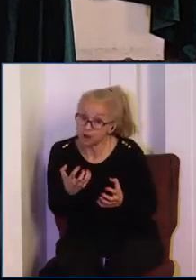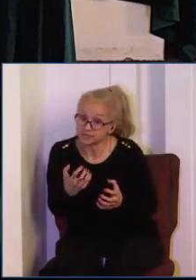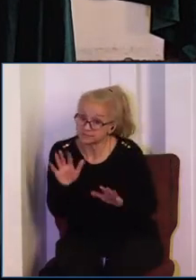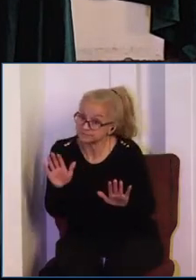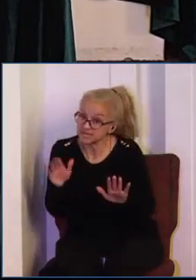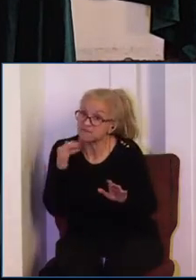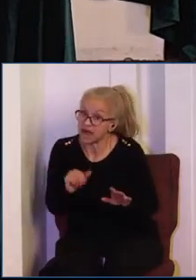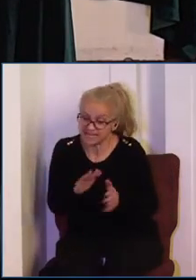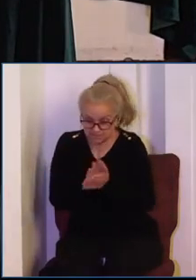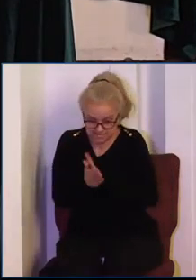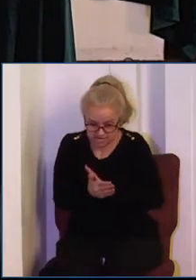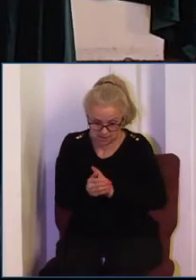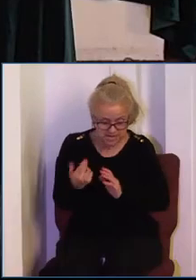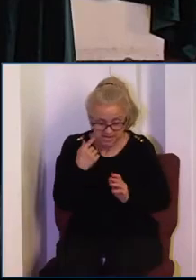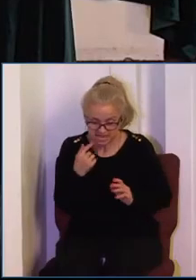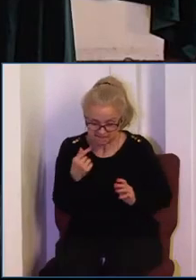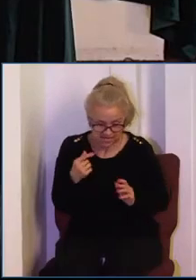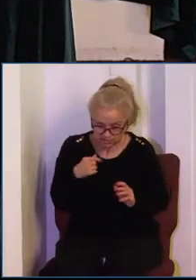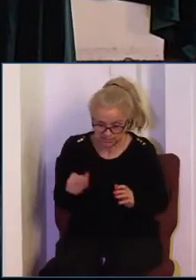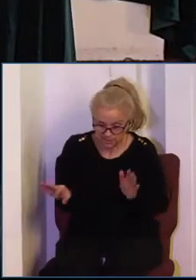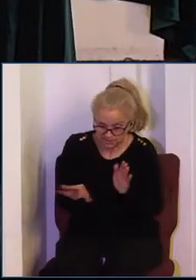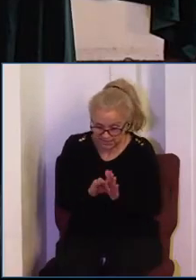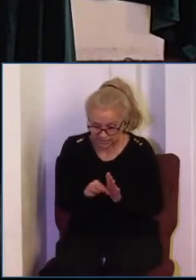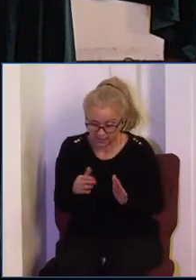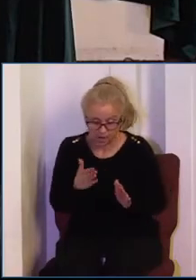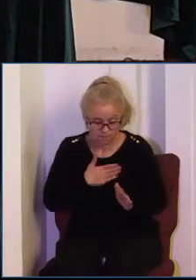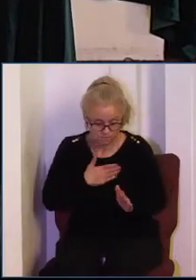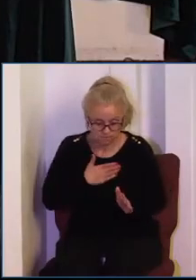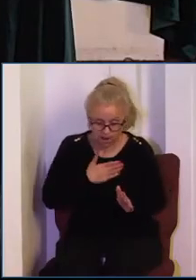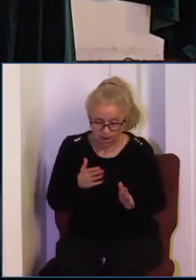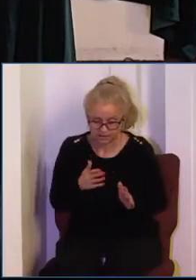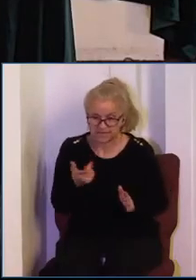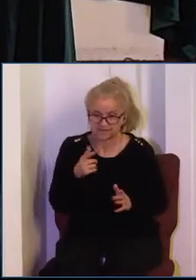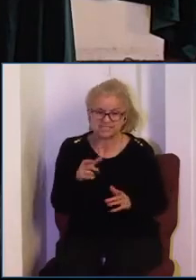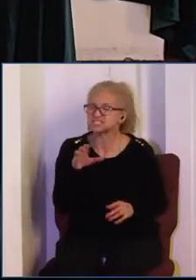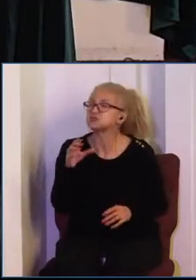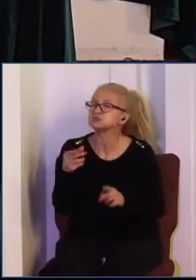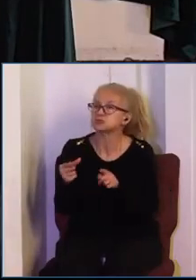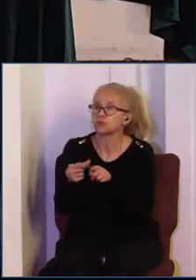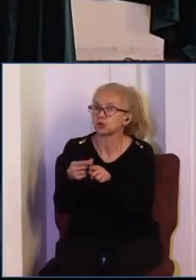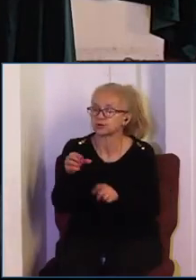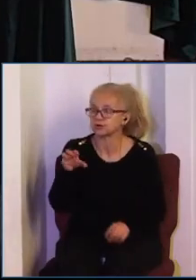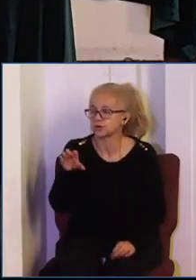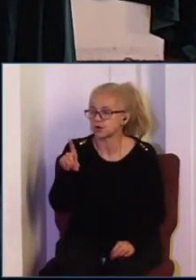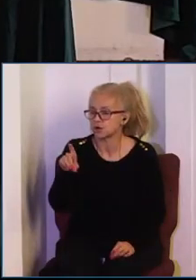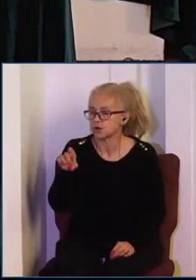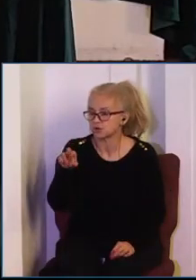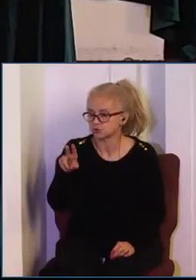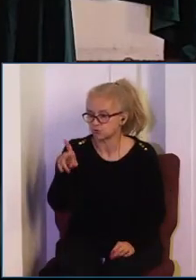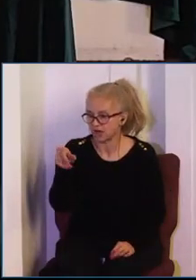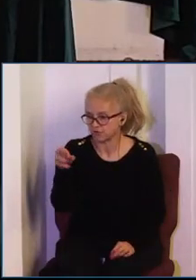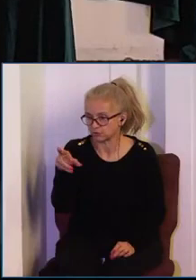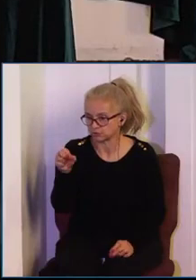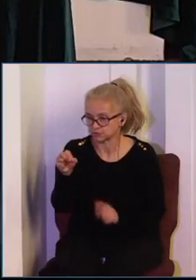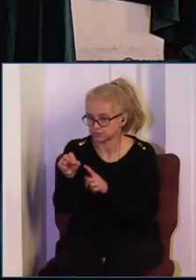if I could be, if I had my druthers, I don't know how you sign druthers, but if I had my druthers,